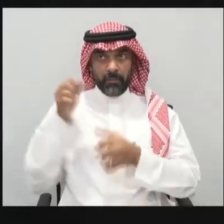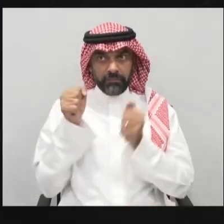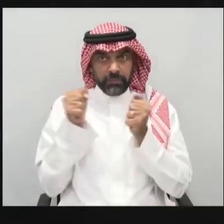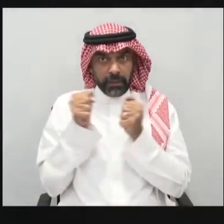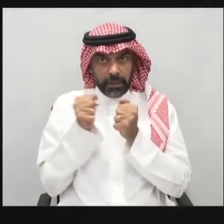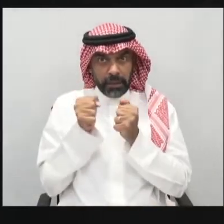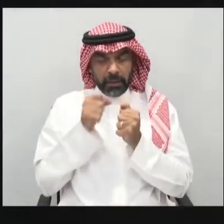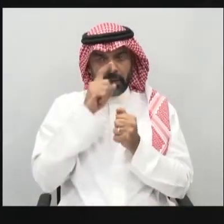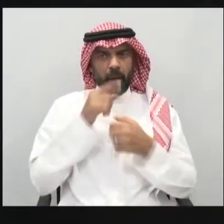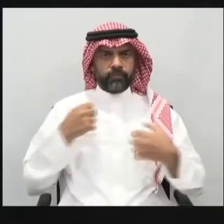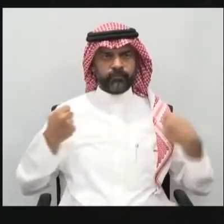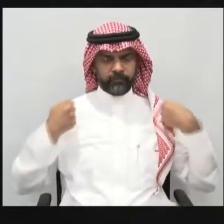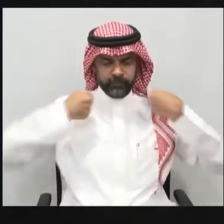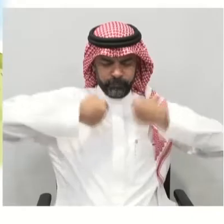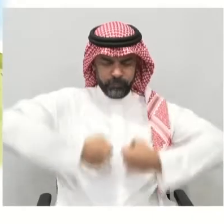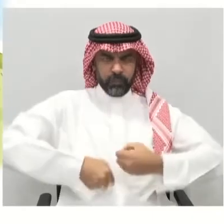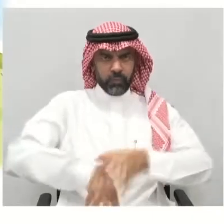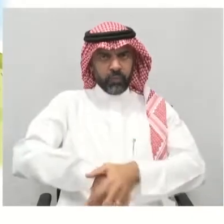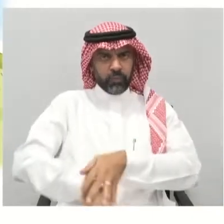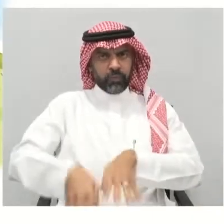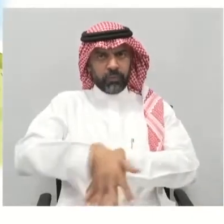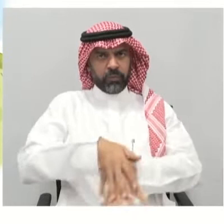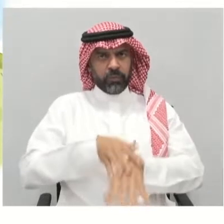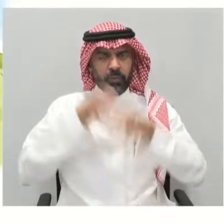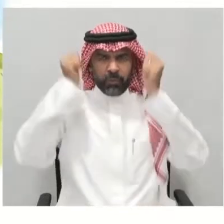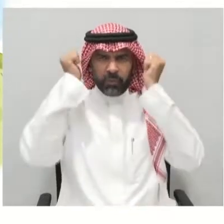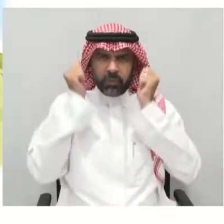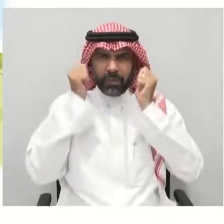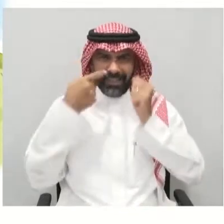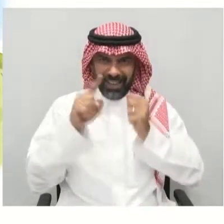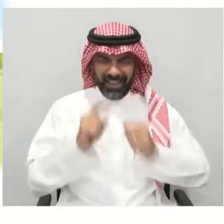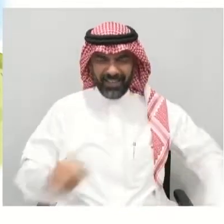weather, okay? Now, let's look at these pictures together.